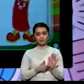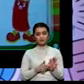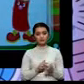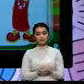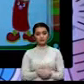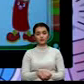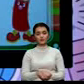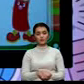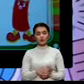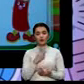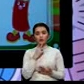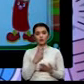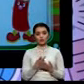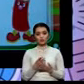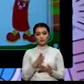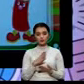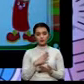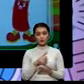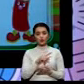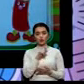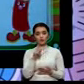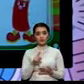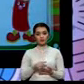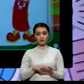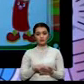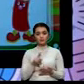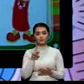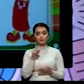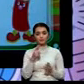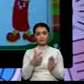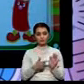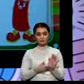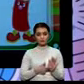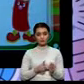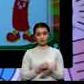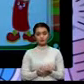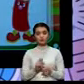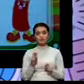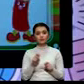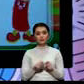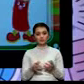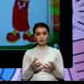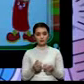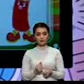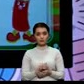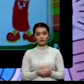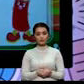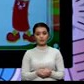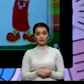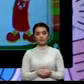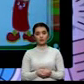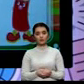107. Bundan ko'rinib turibdiki, noma'lum sonimiz 107. Tekshirib olamiz.